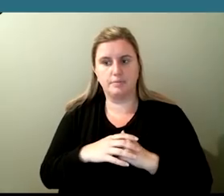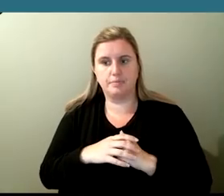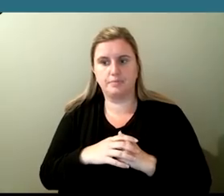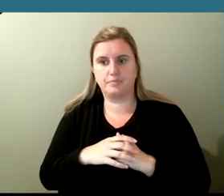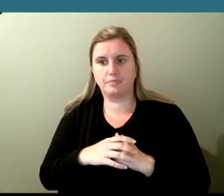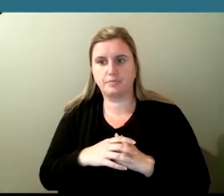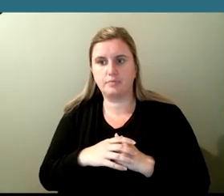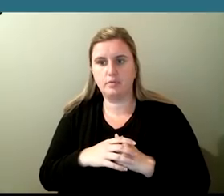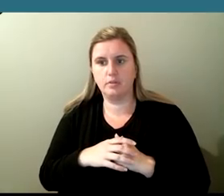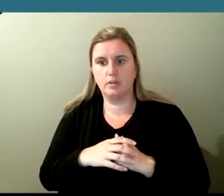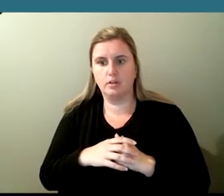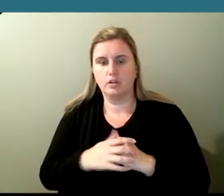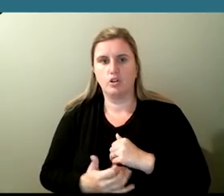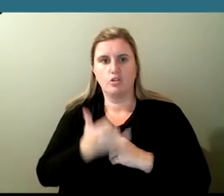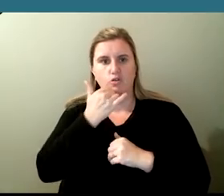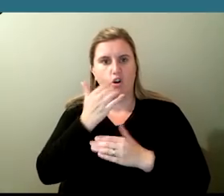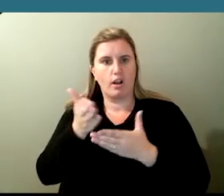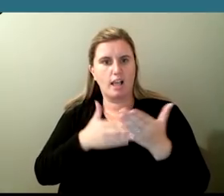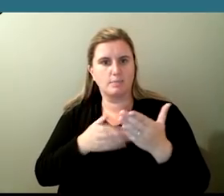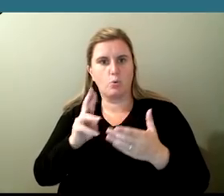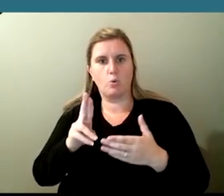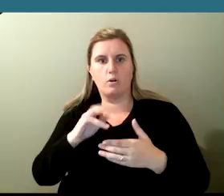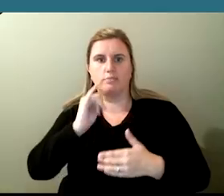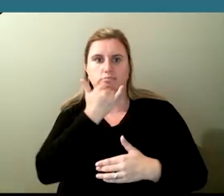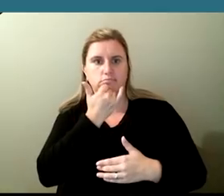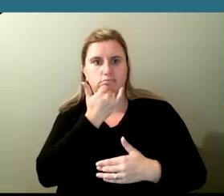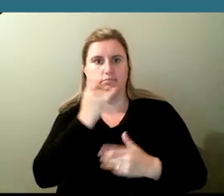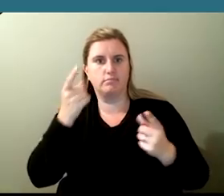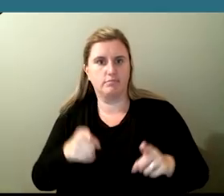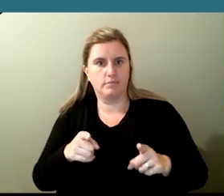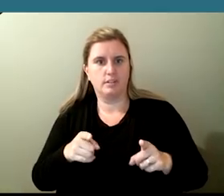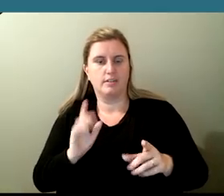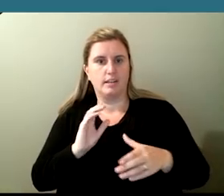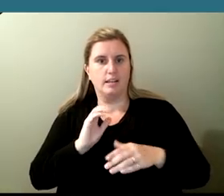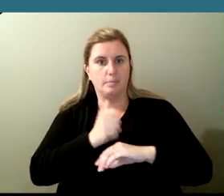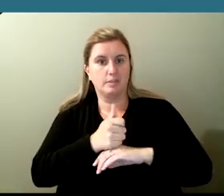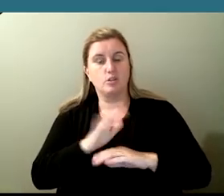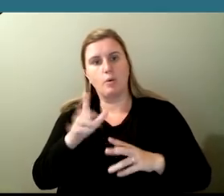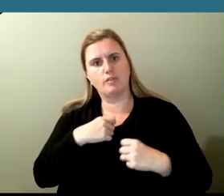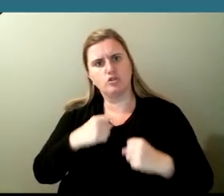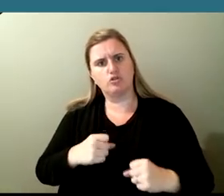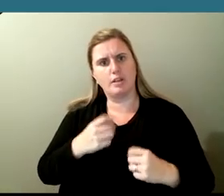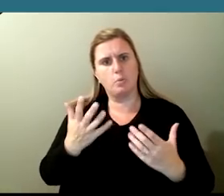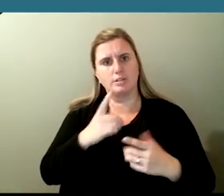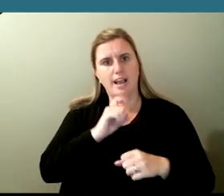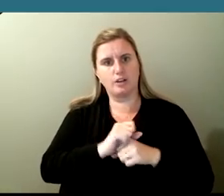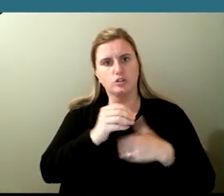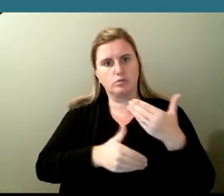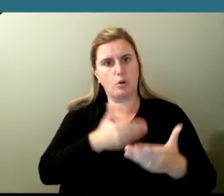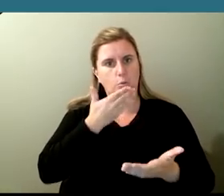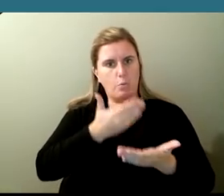the wrong aspect of implementation or the incorrect aspect of implementation. We also need to strengthen those things that are actually going right,